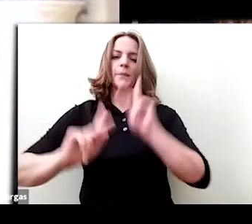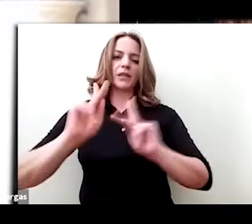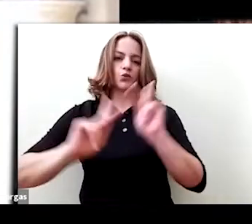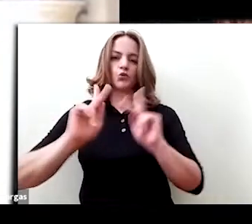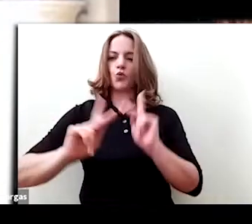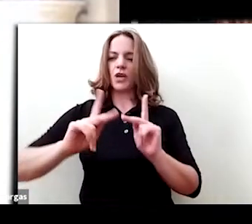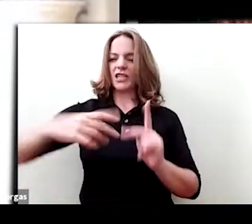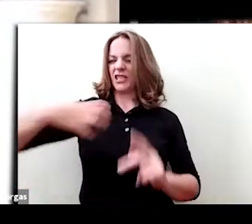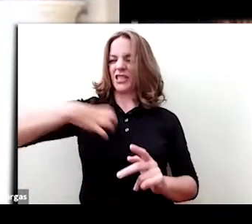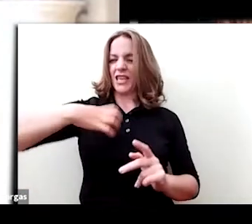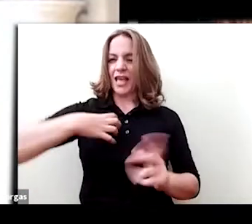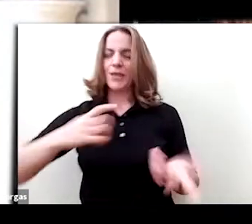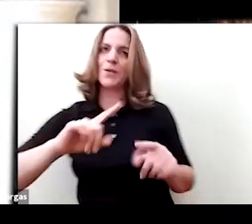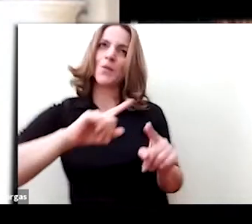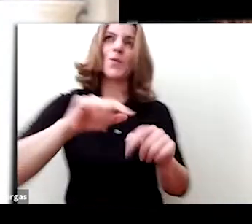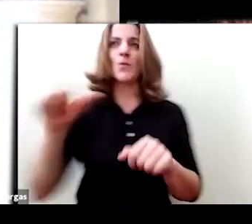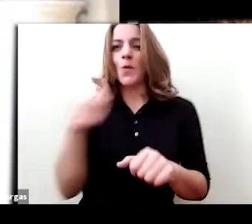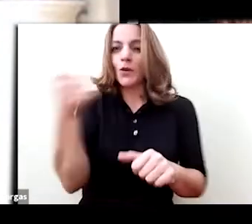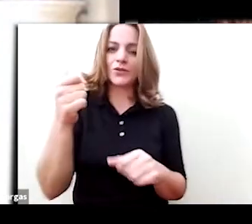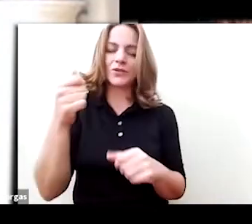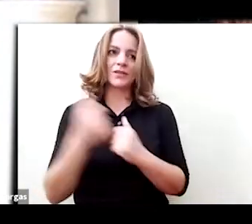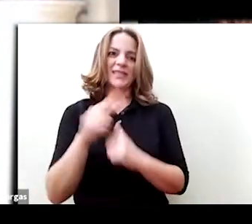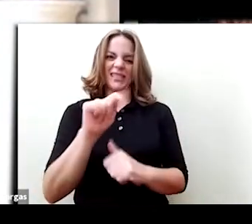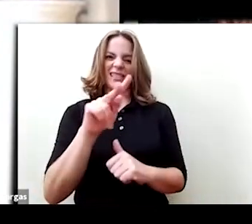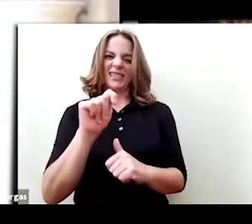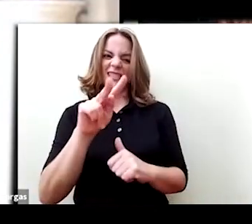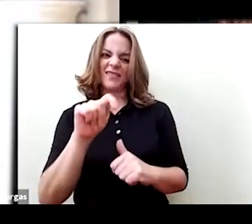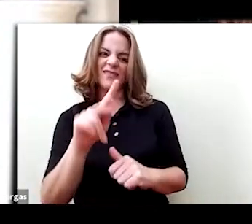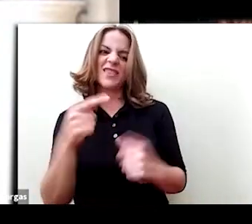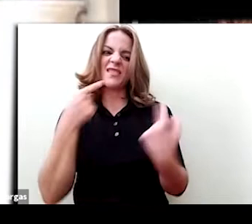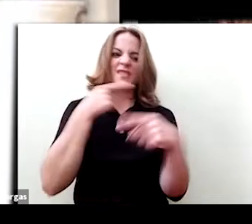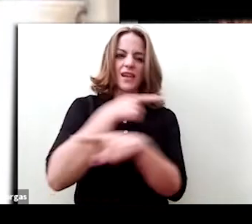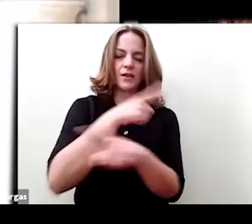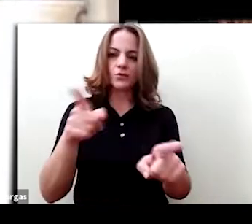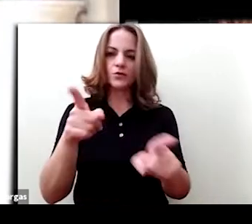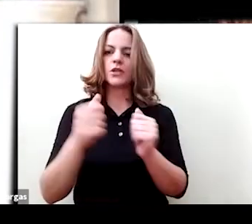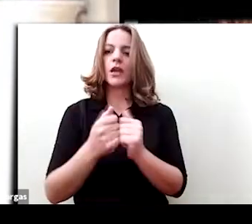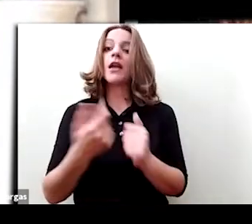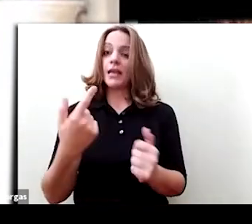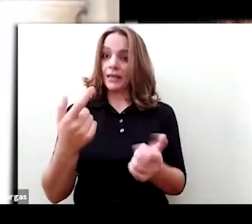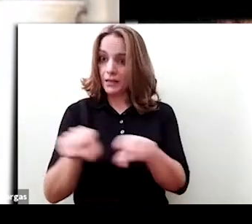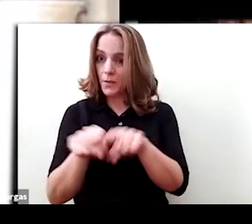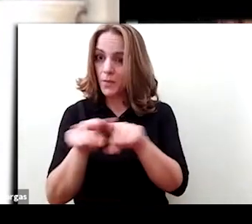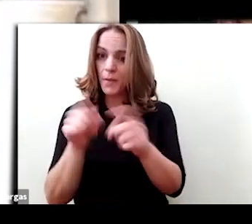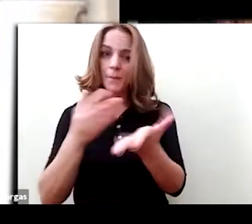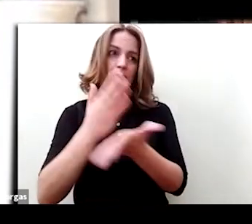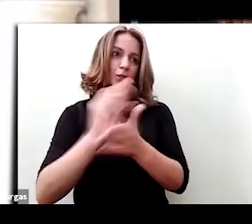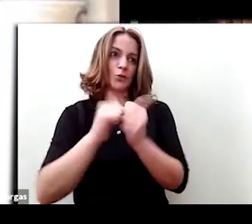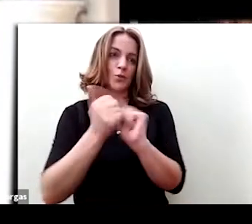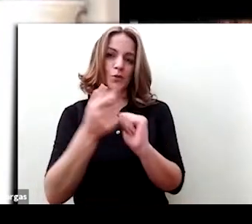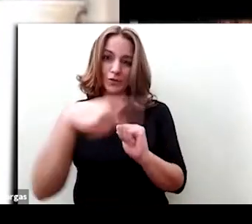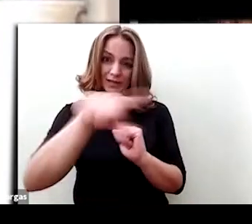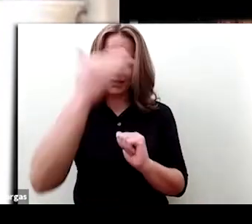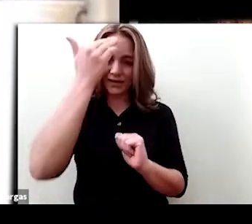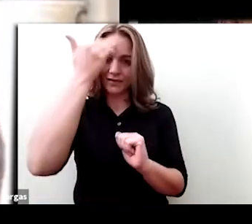regulators, license challenges. And as everyone here knows the media is still